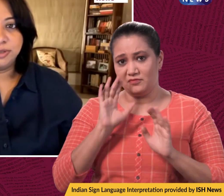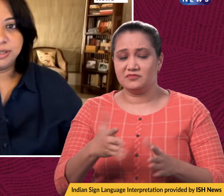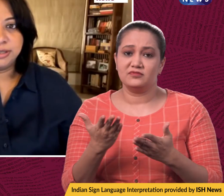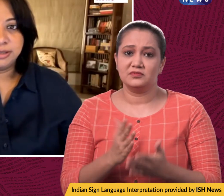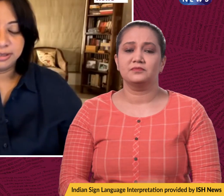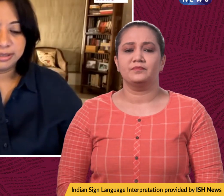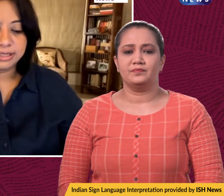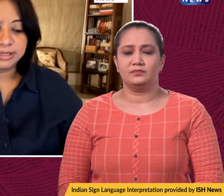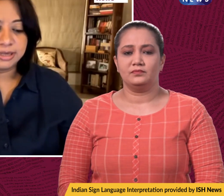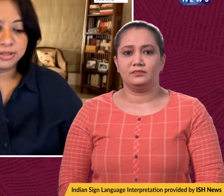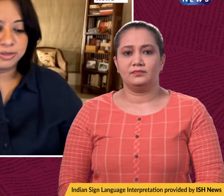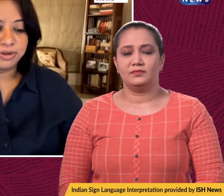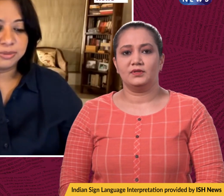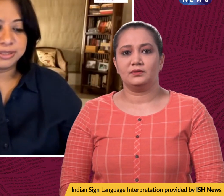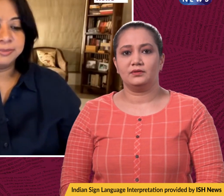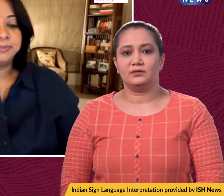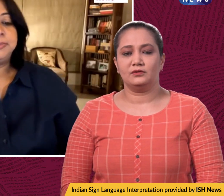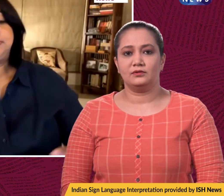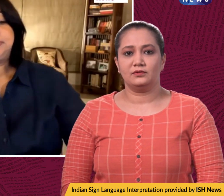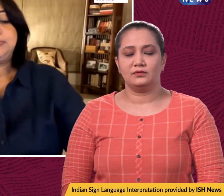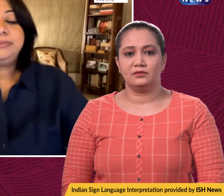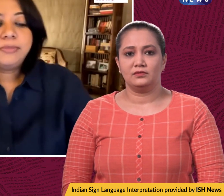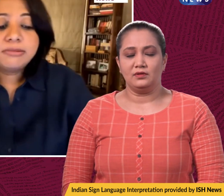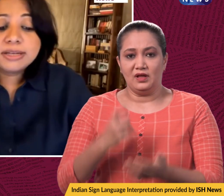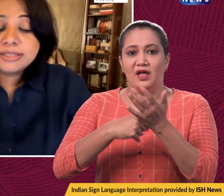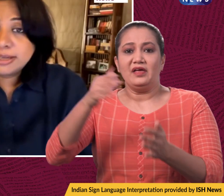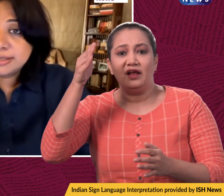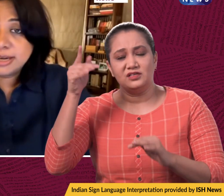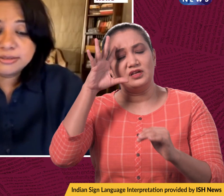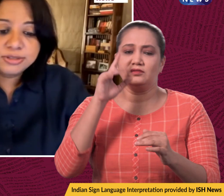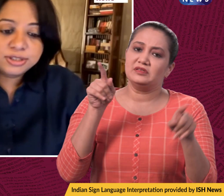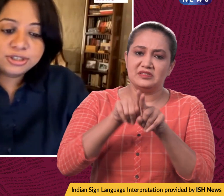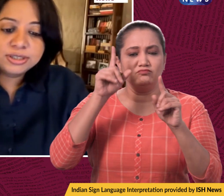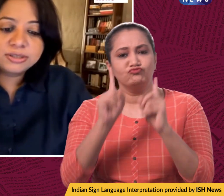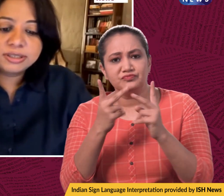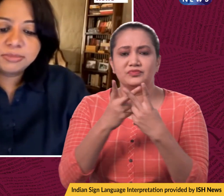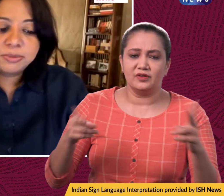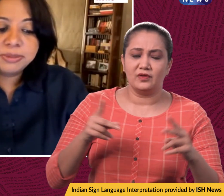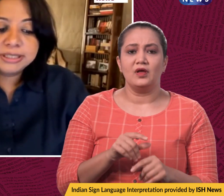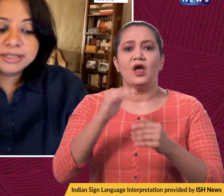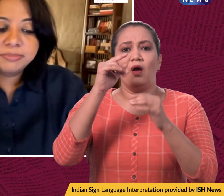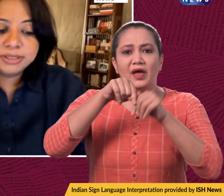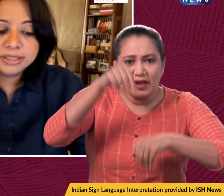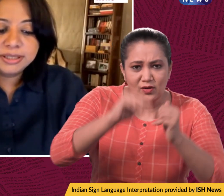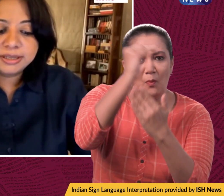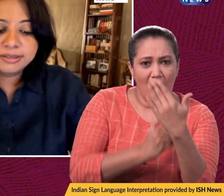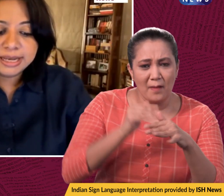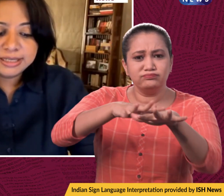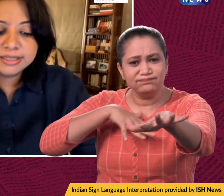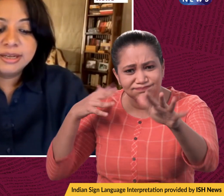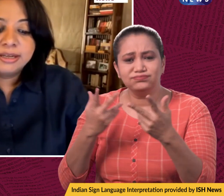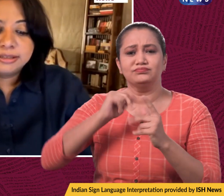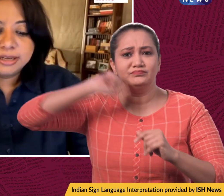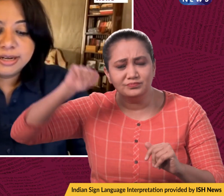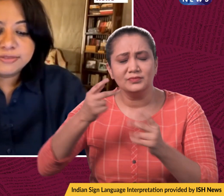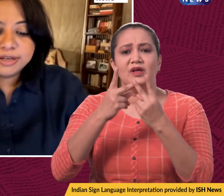of COVID just in the last 24 hours. Rajasthan has announced restrictions on the number of people attending political and other